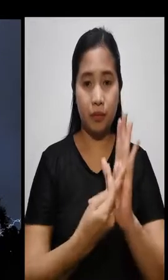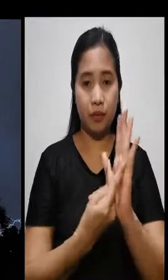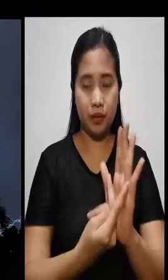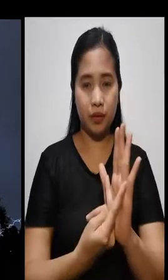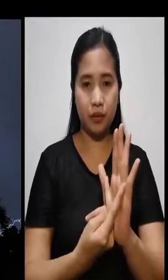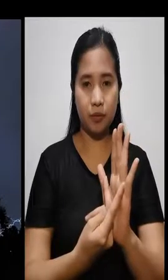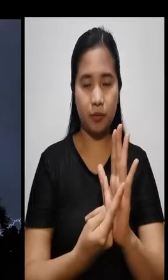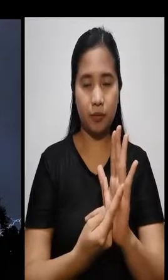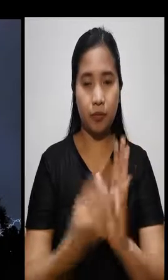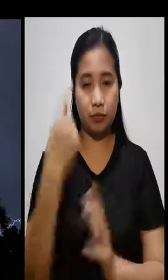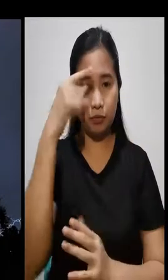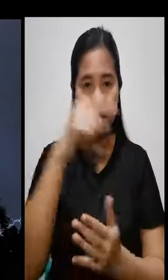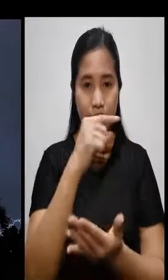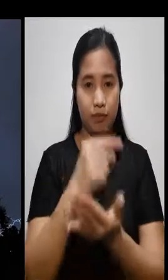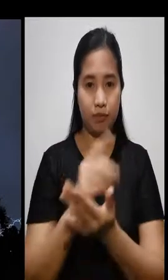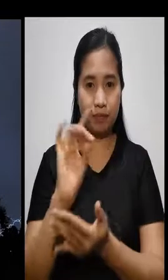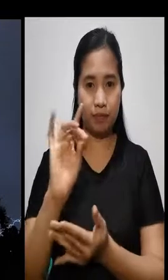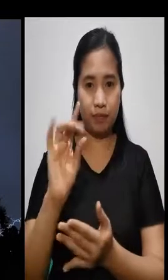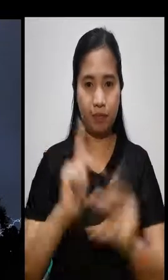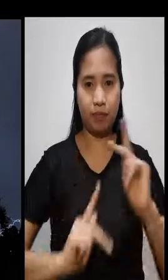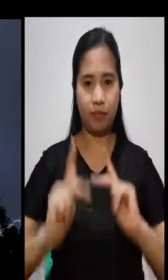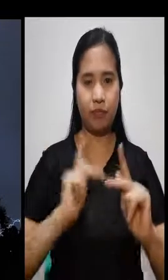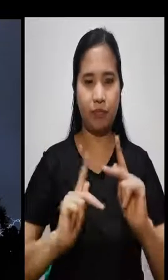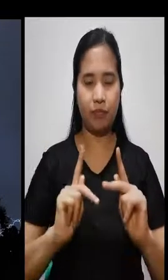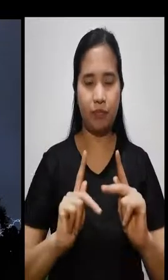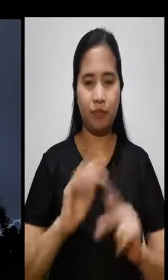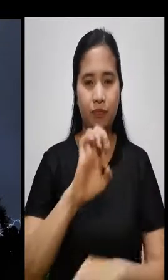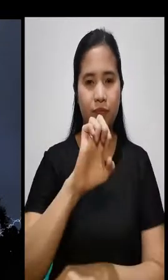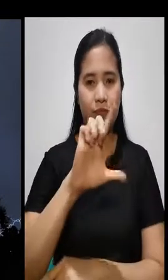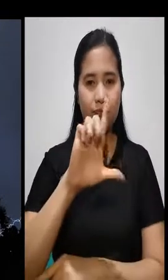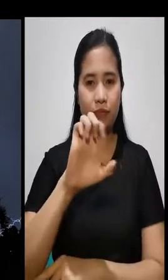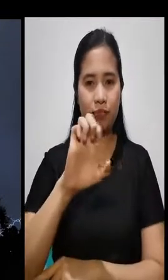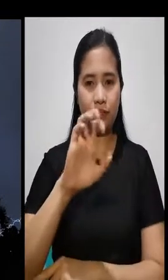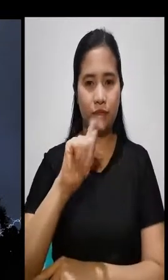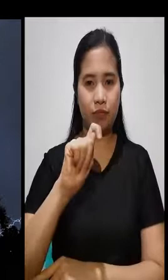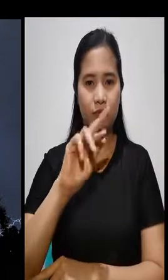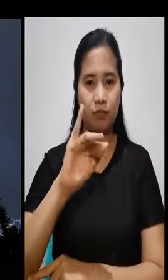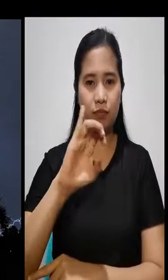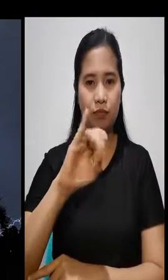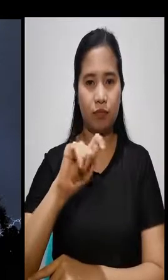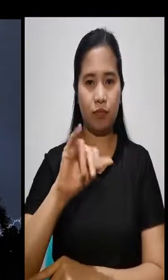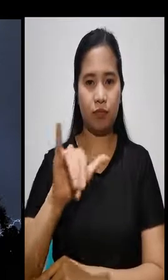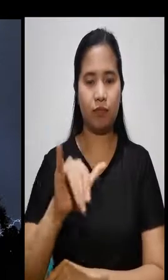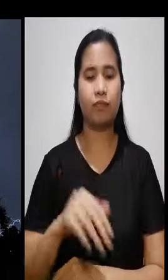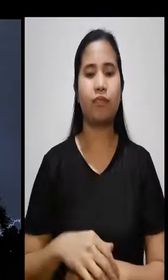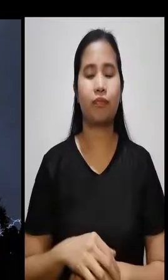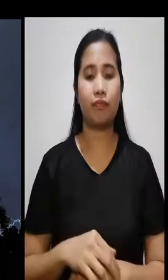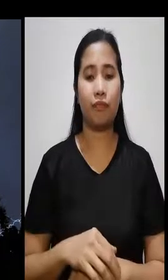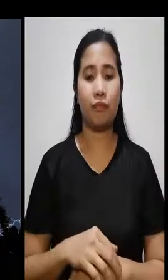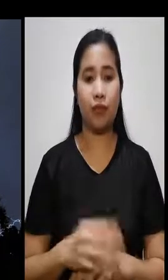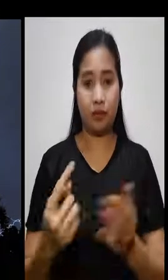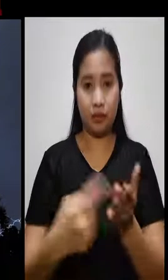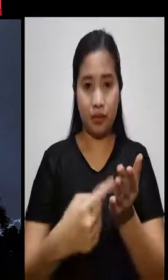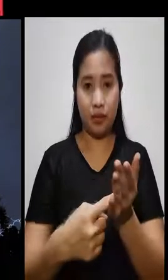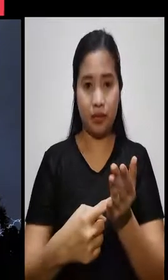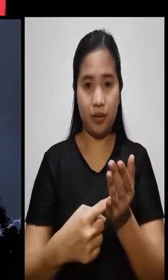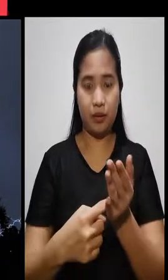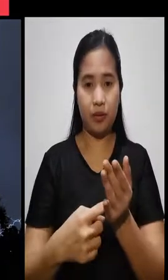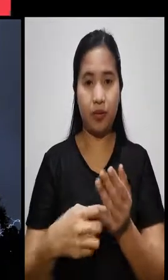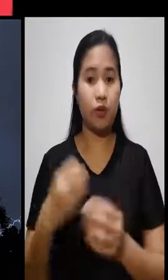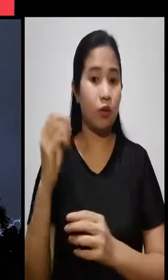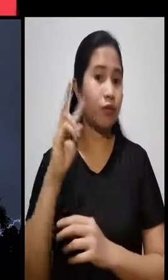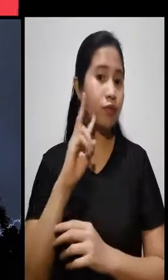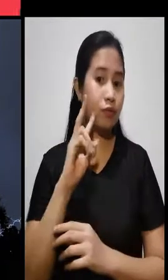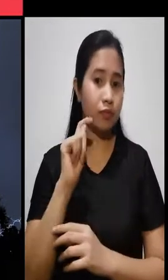This presentation is for Grade 8 Physics, Electricity. This will be presented by yours truly,